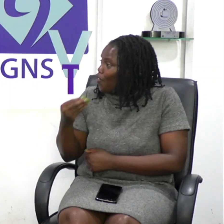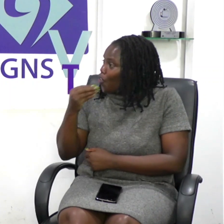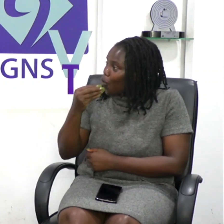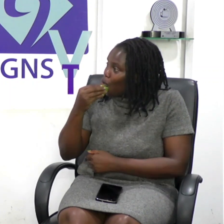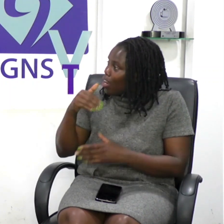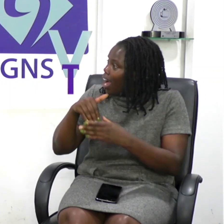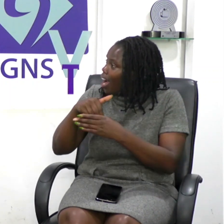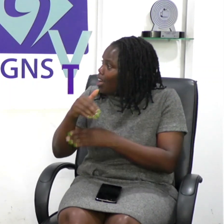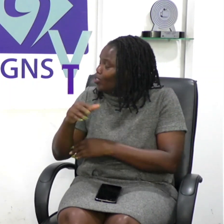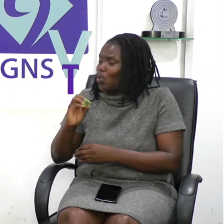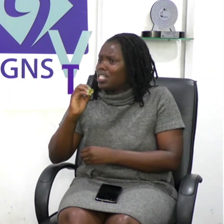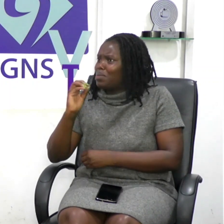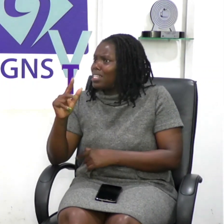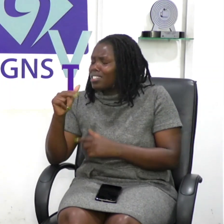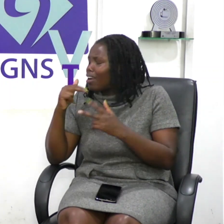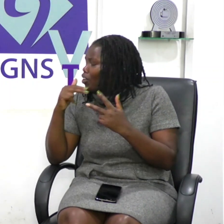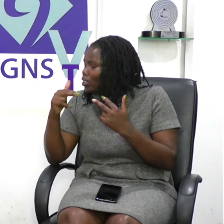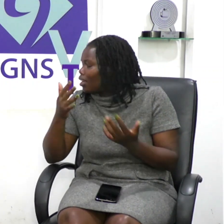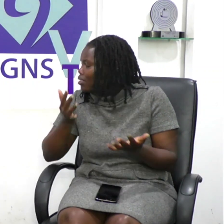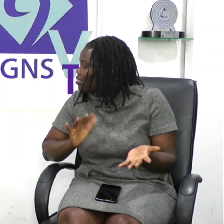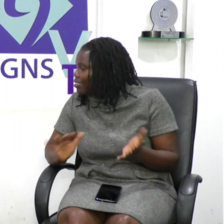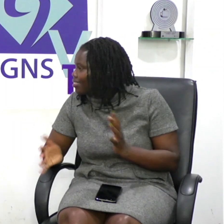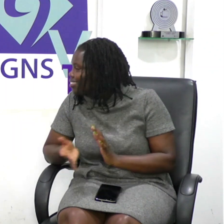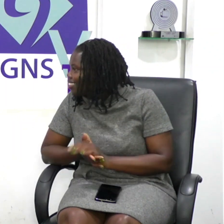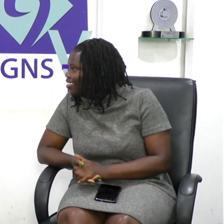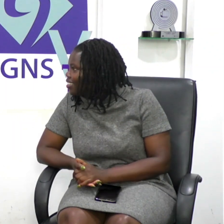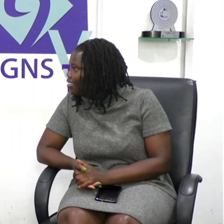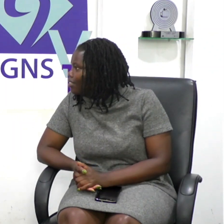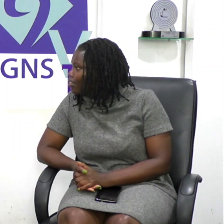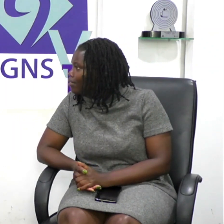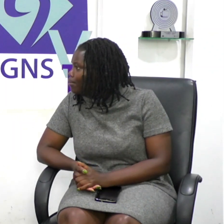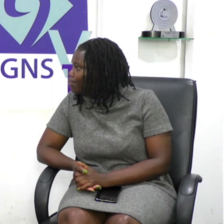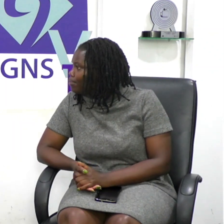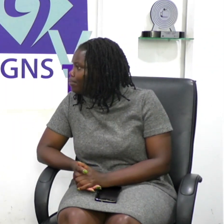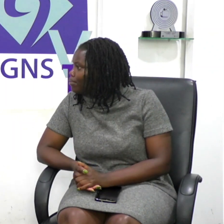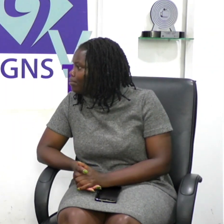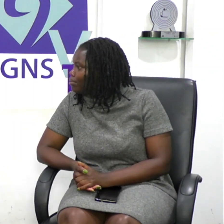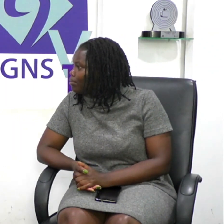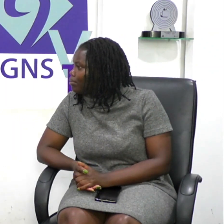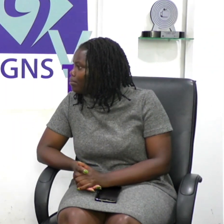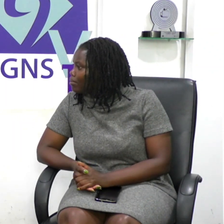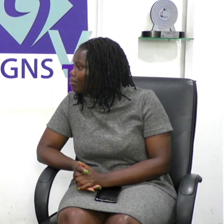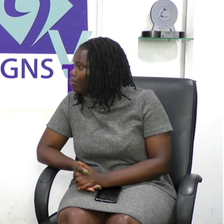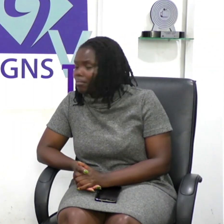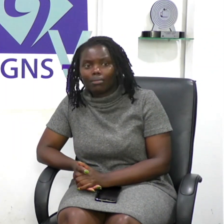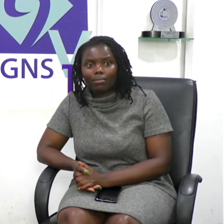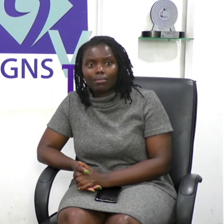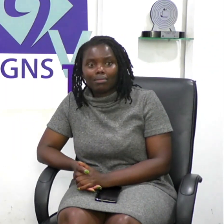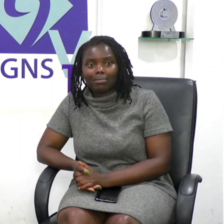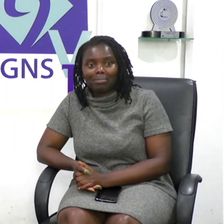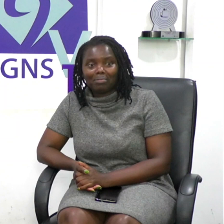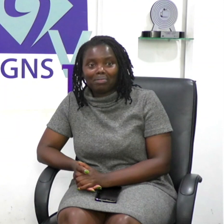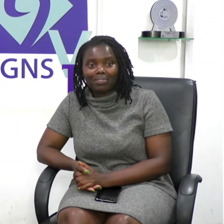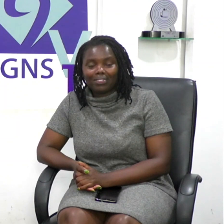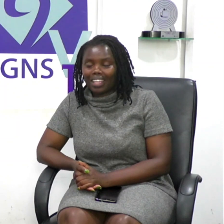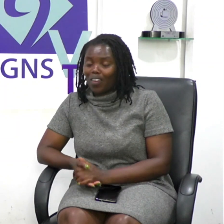bills for food and also different events in different hotels. Yeah.